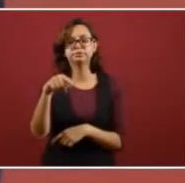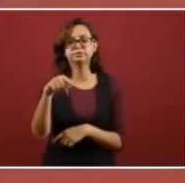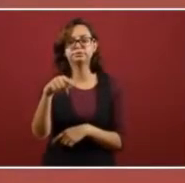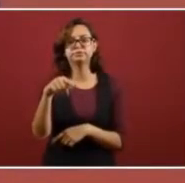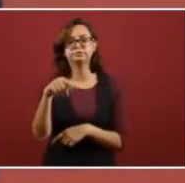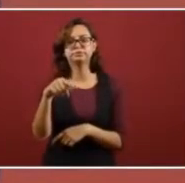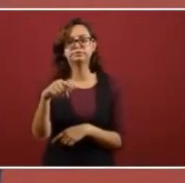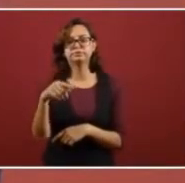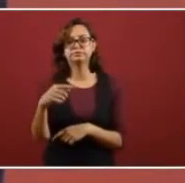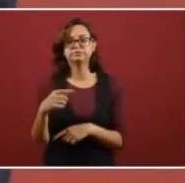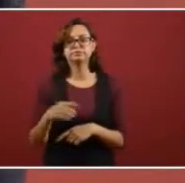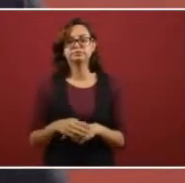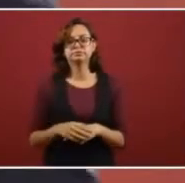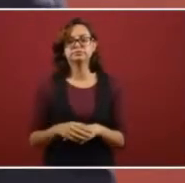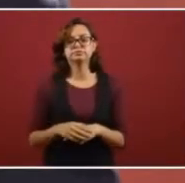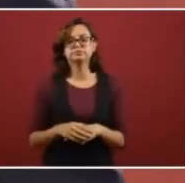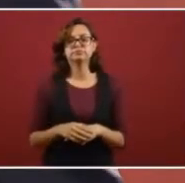This is in order